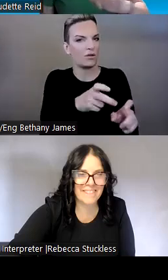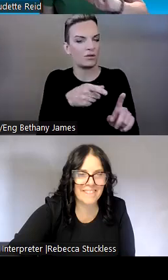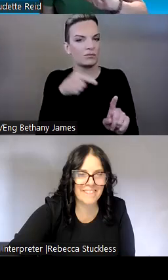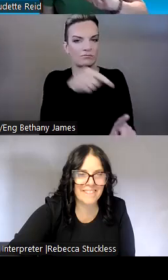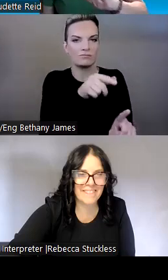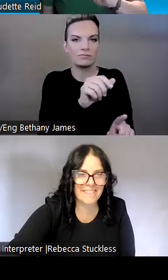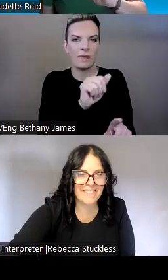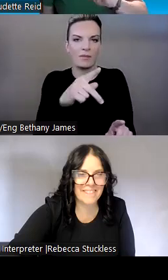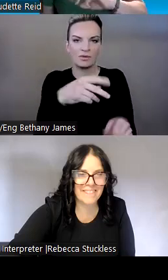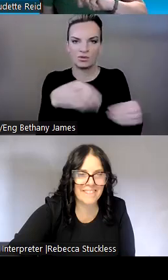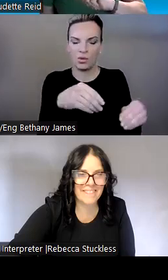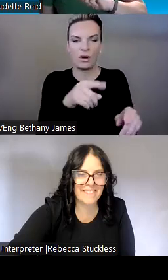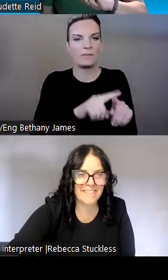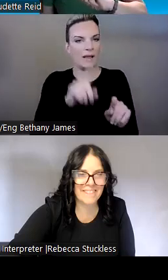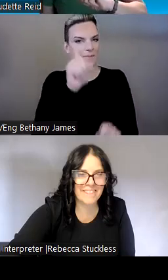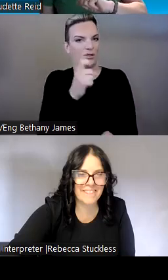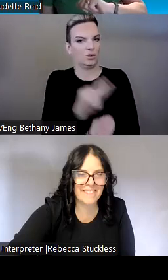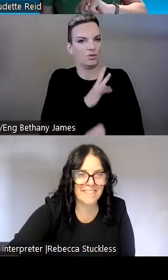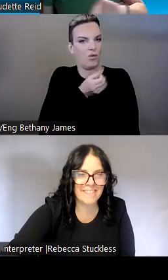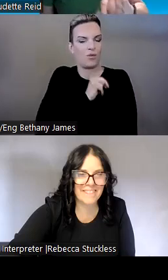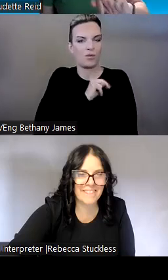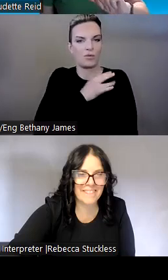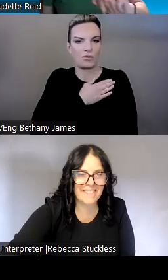limited to the apps that are in the